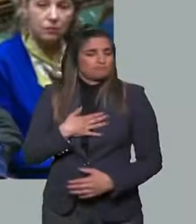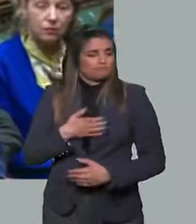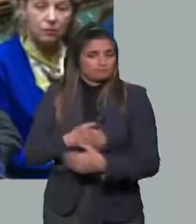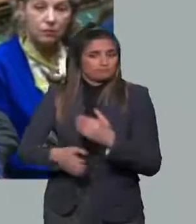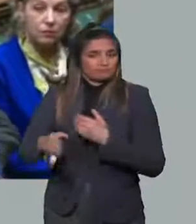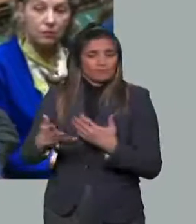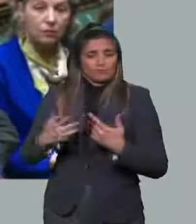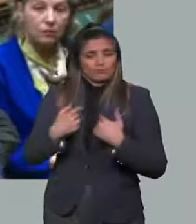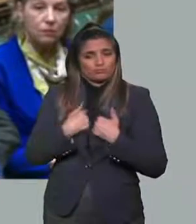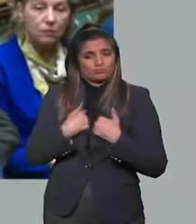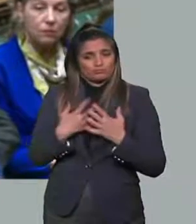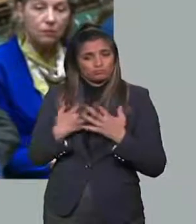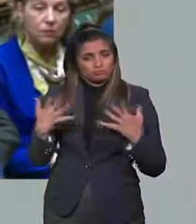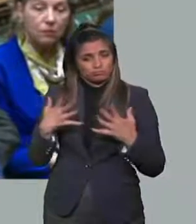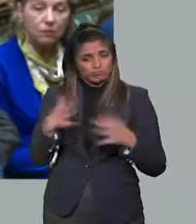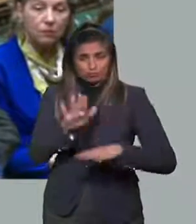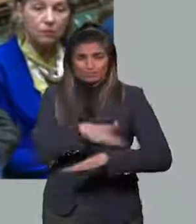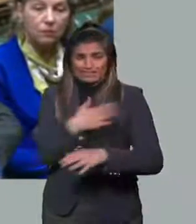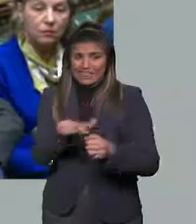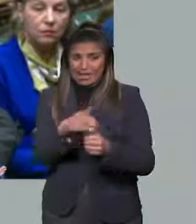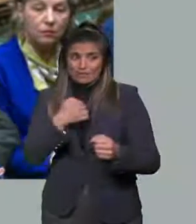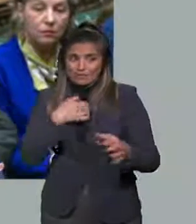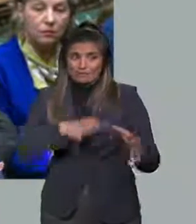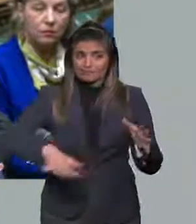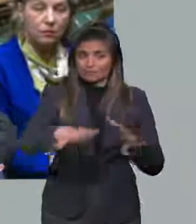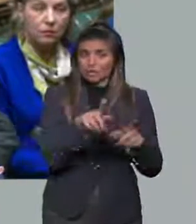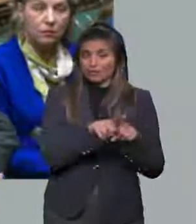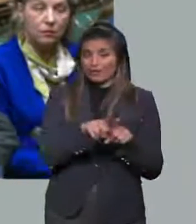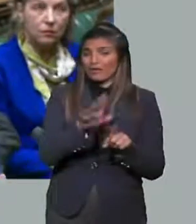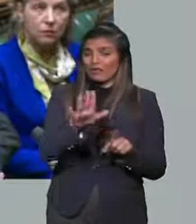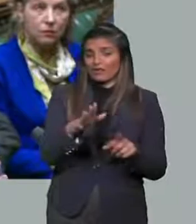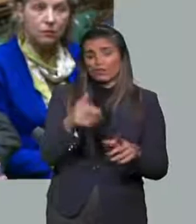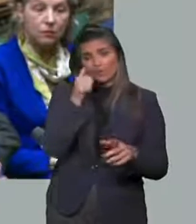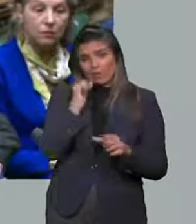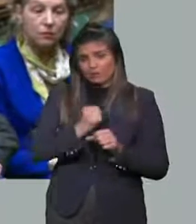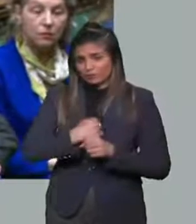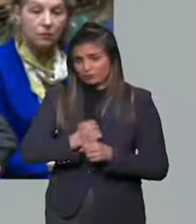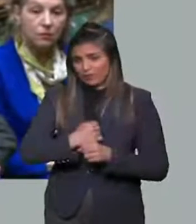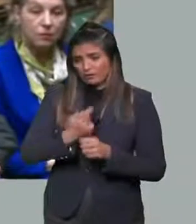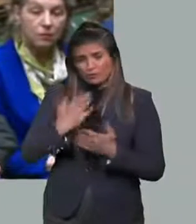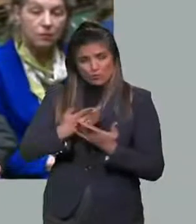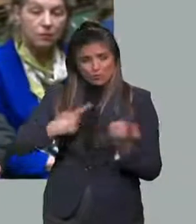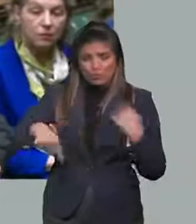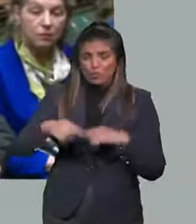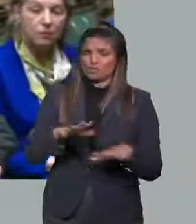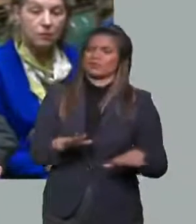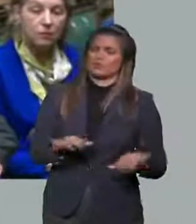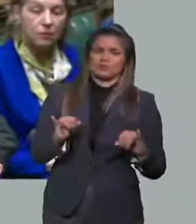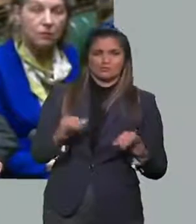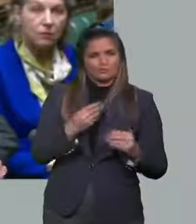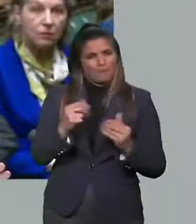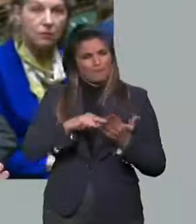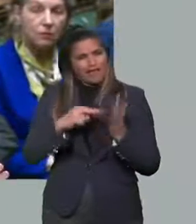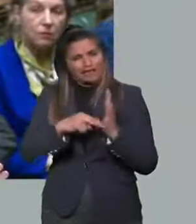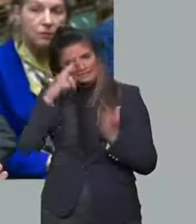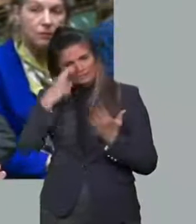massive proportion of Green Belt in my constituency on the frustrations I think honourable members across the House feel with some planning decisions that